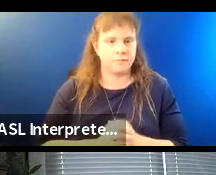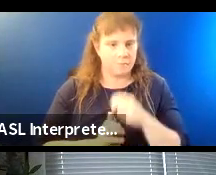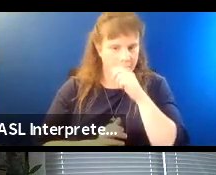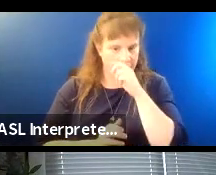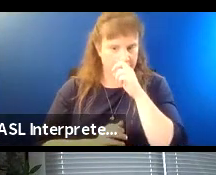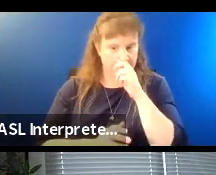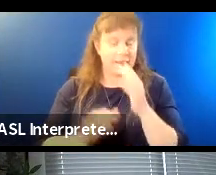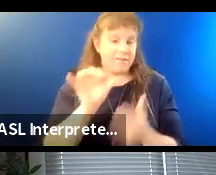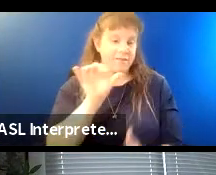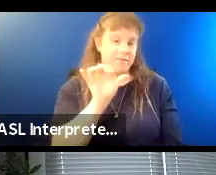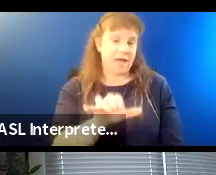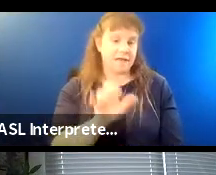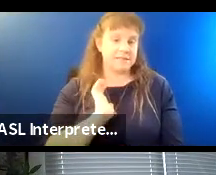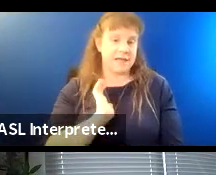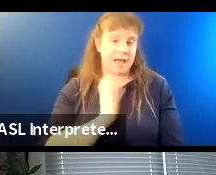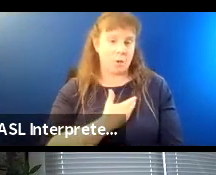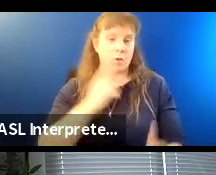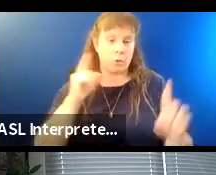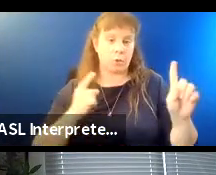our intention. That's